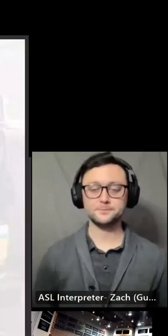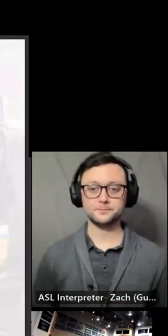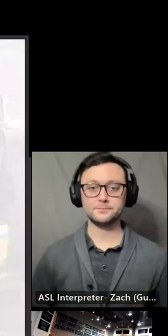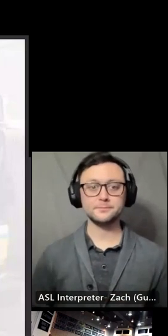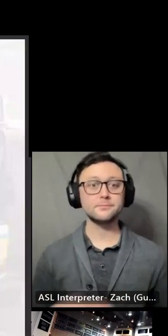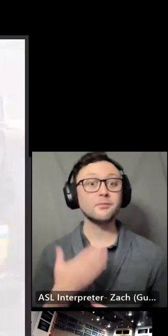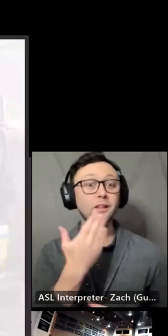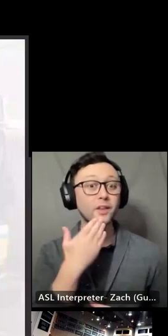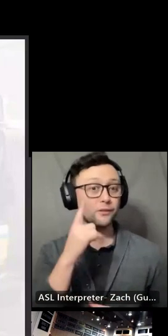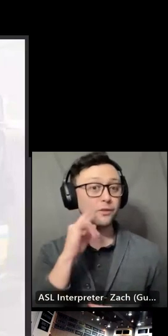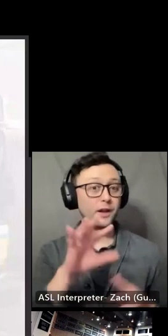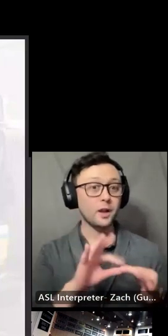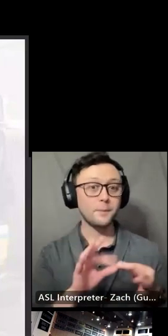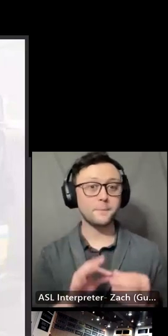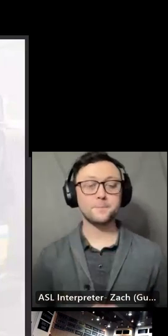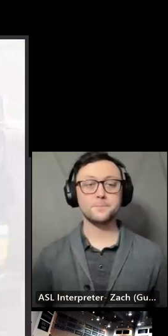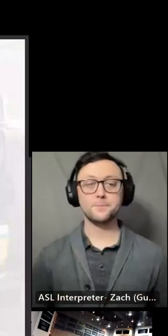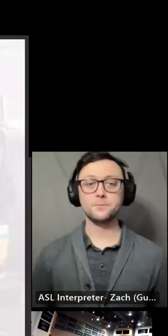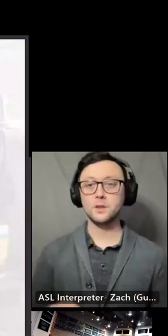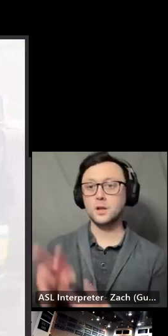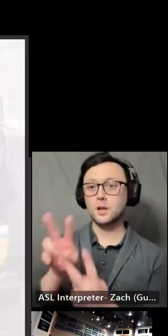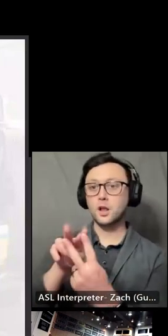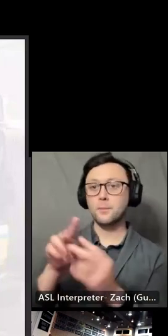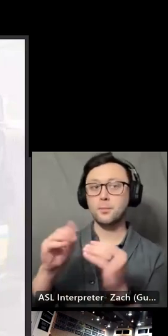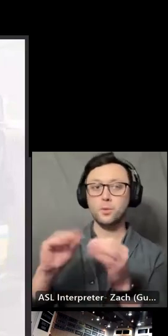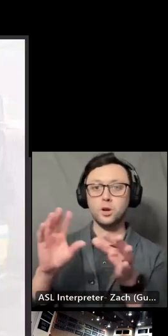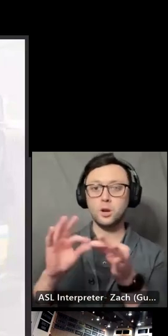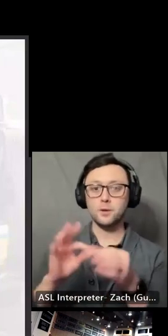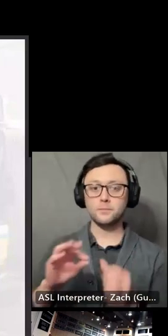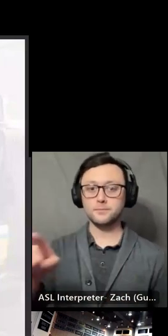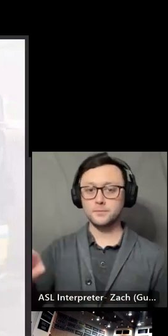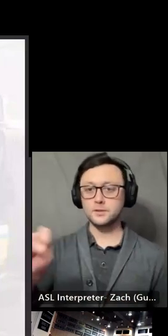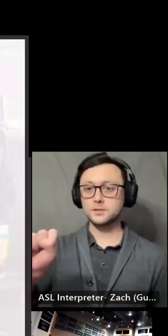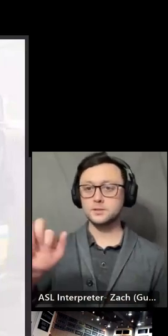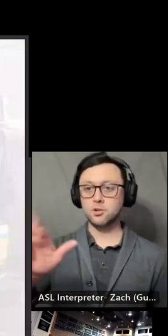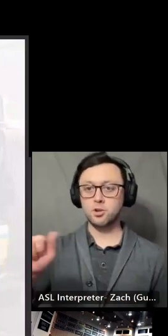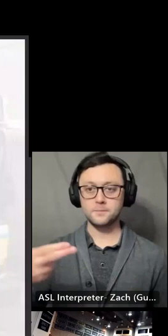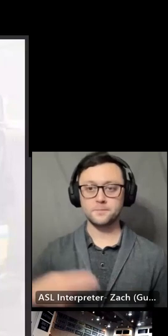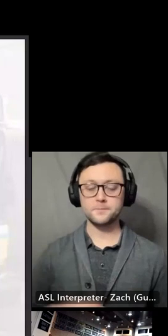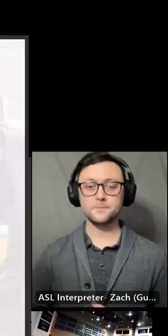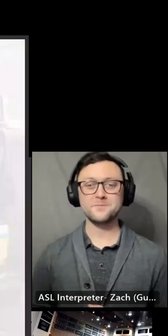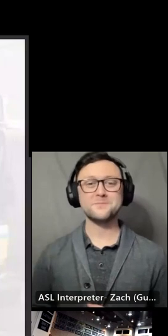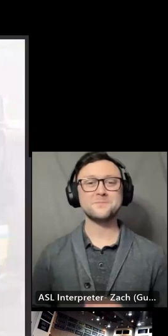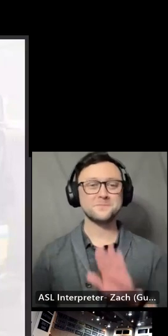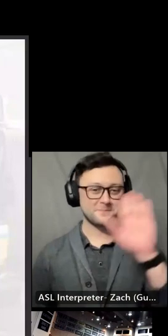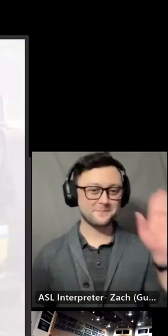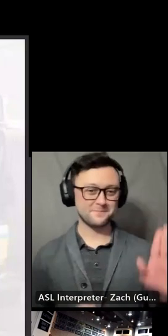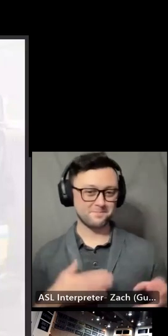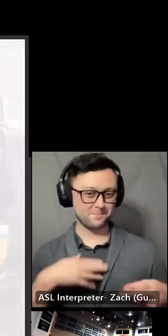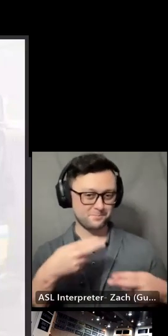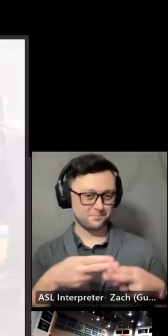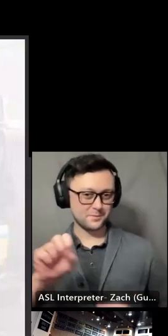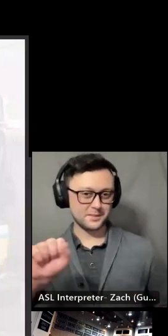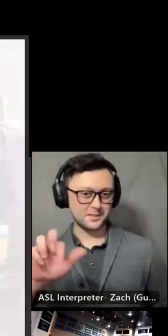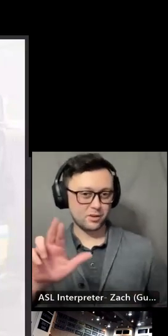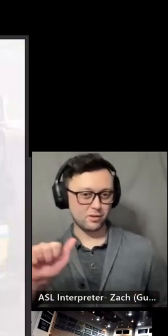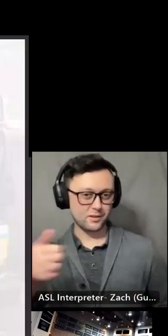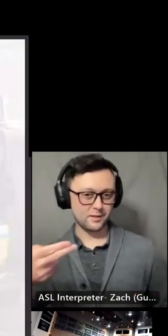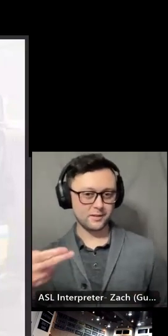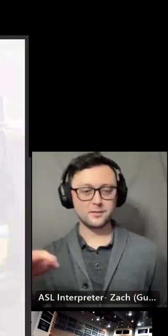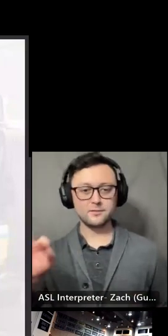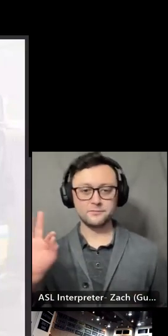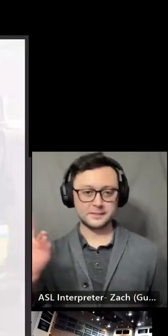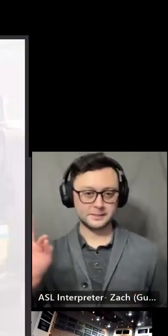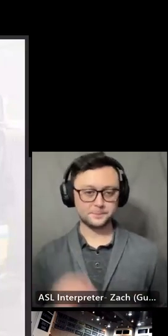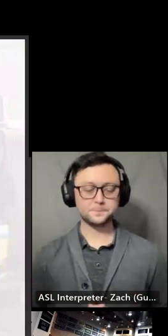Thanks for coming. A couple more quick comments. Sarah? Yes. Hi, everyone. I'm Sarah